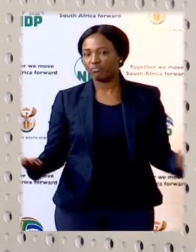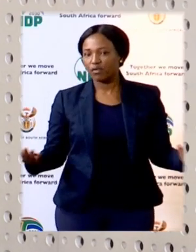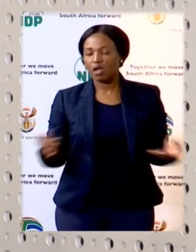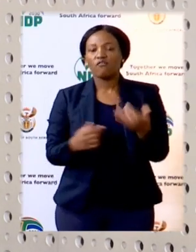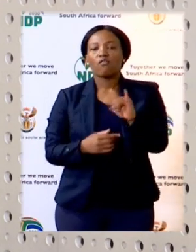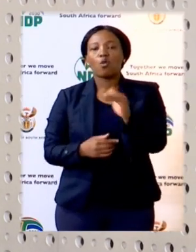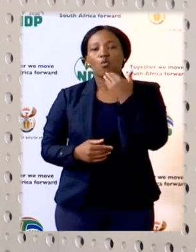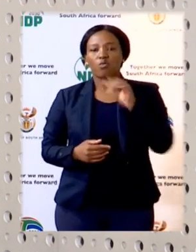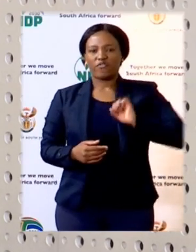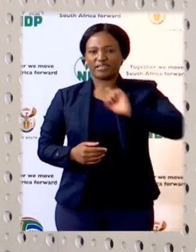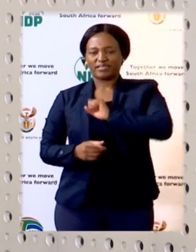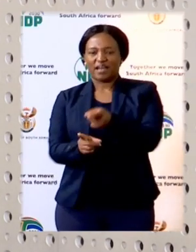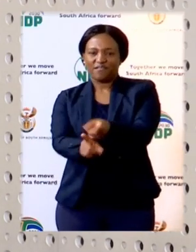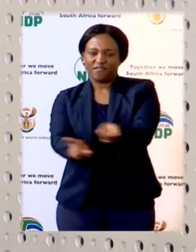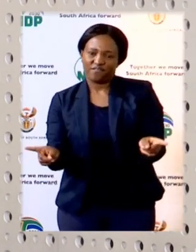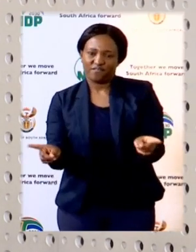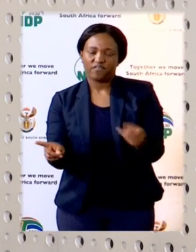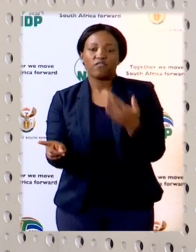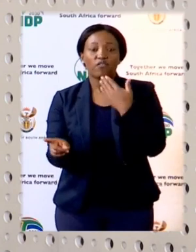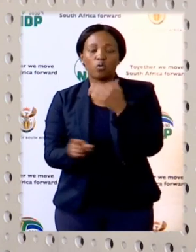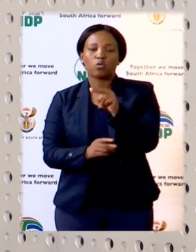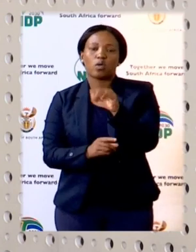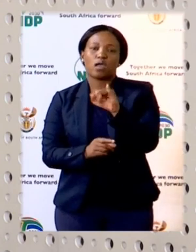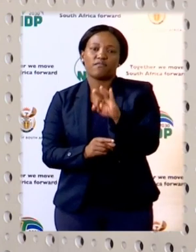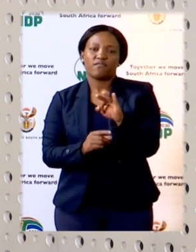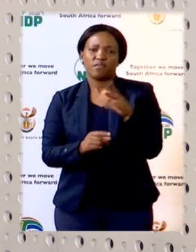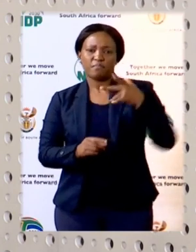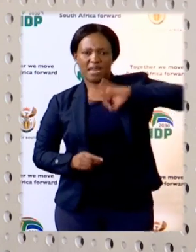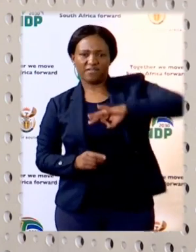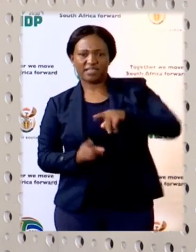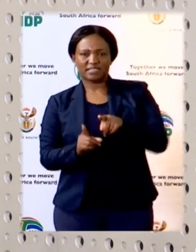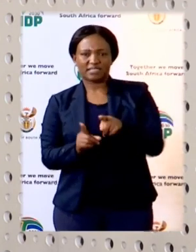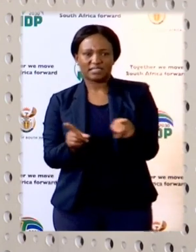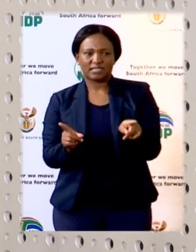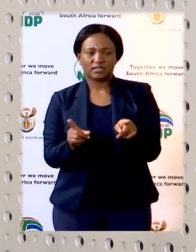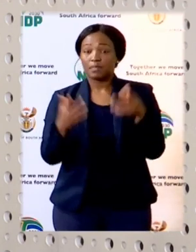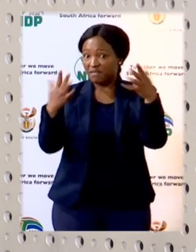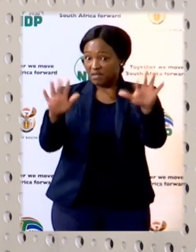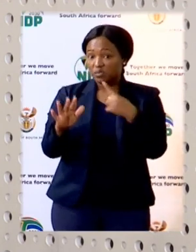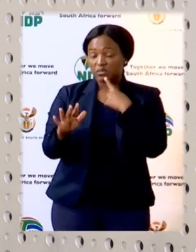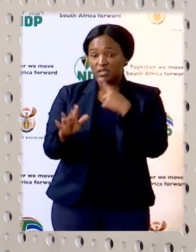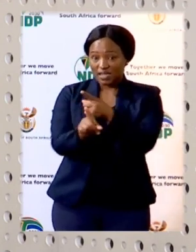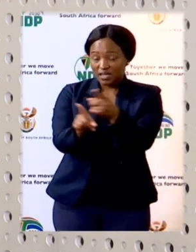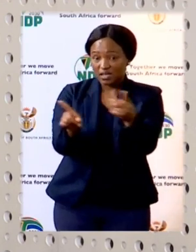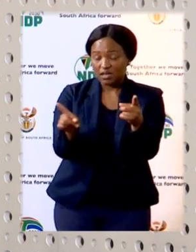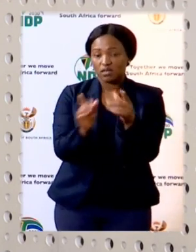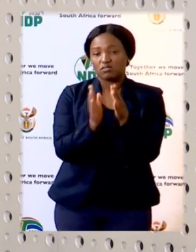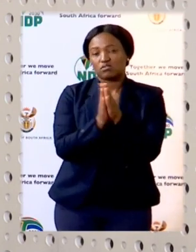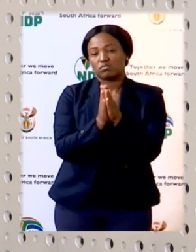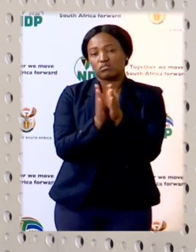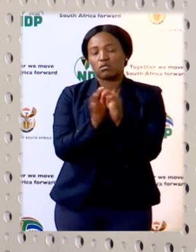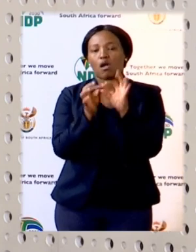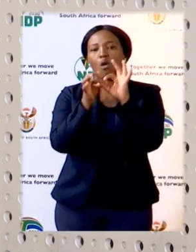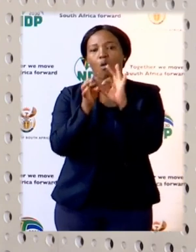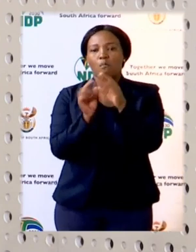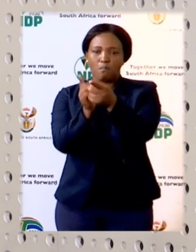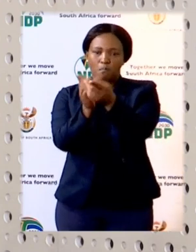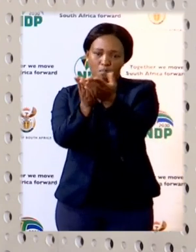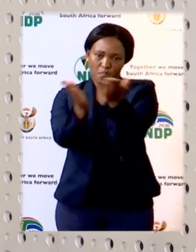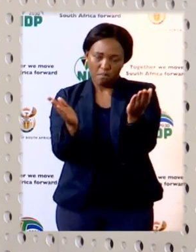of their employees of this UIF benefit scheme. But having said that, to